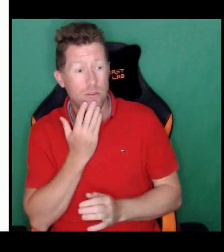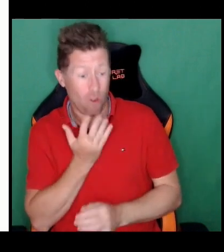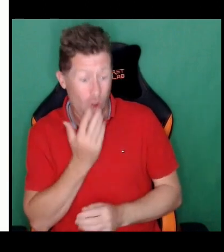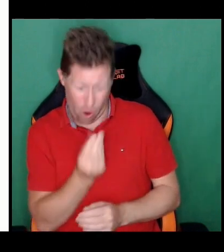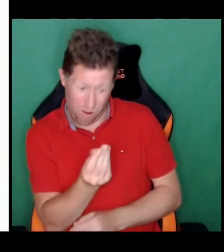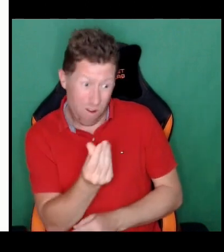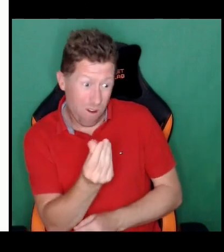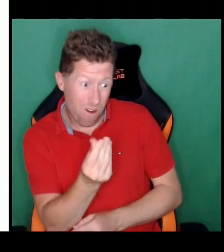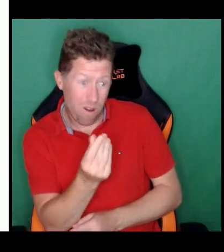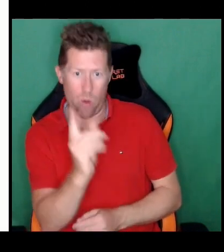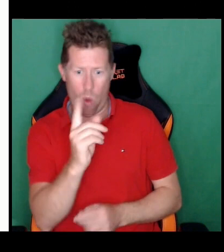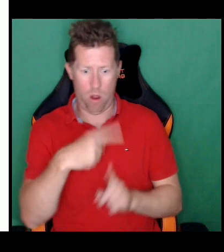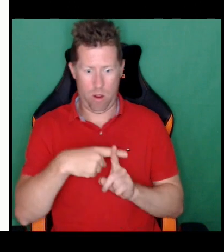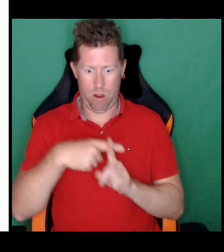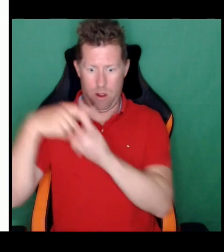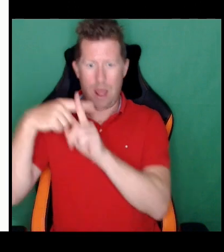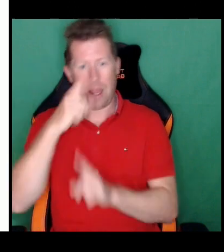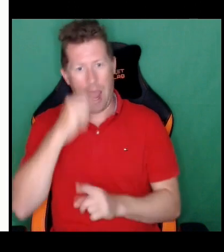terms of what they gain by quitting.